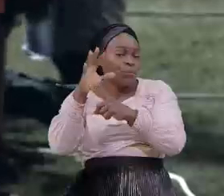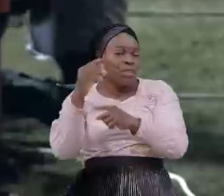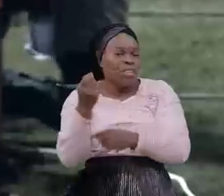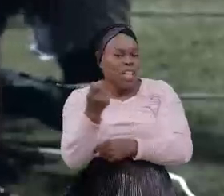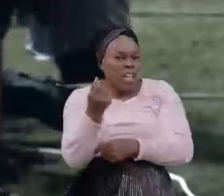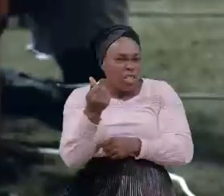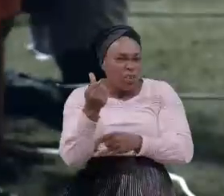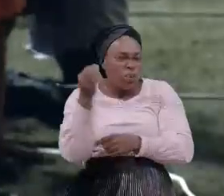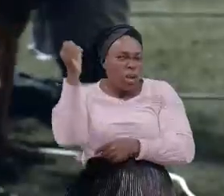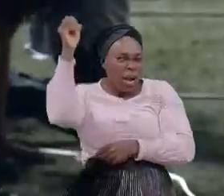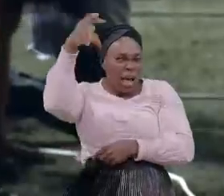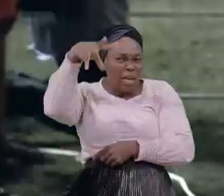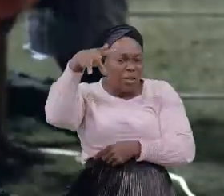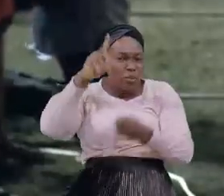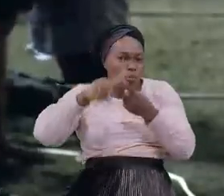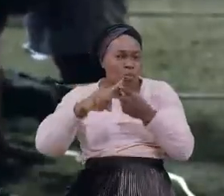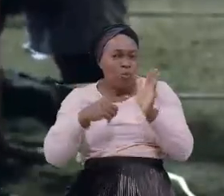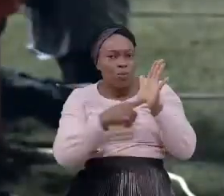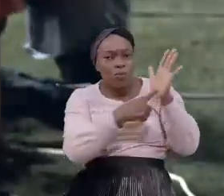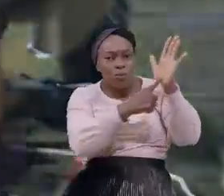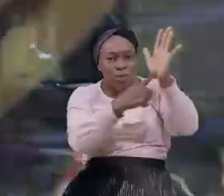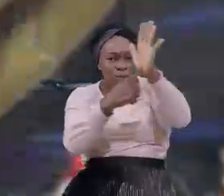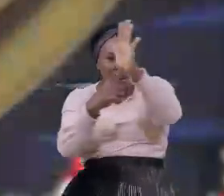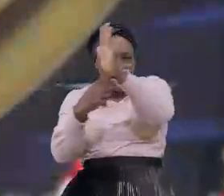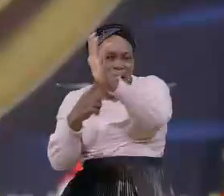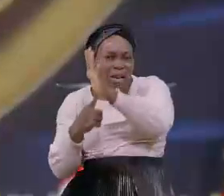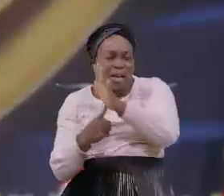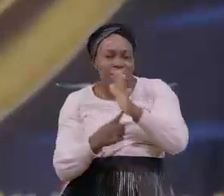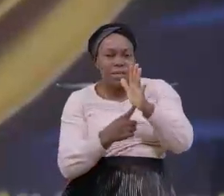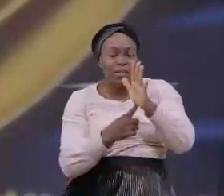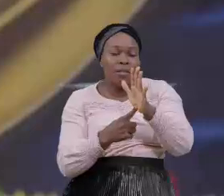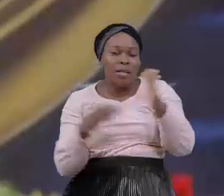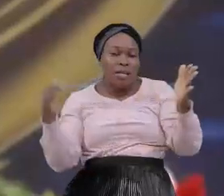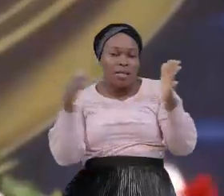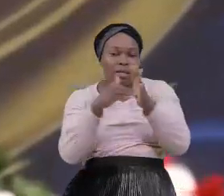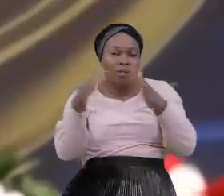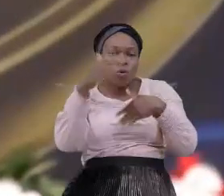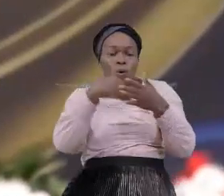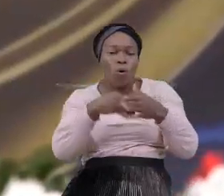darkness of superstition around me. Move on.